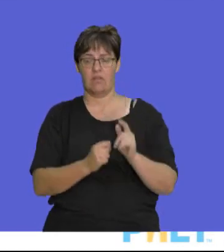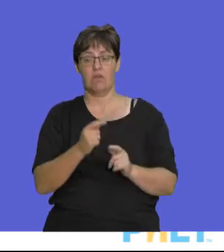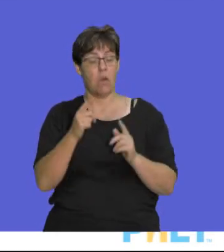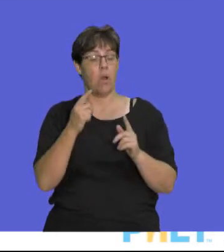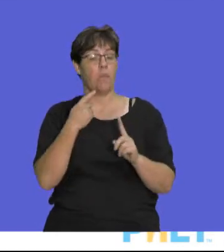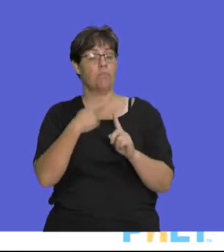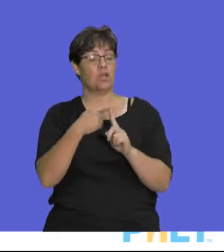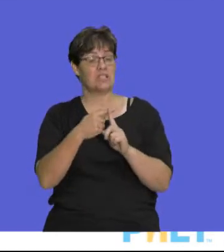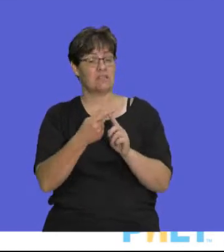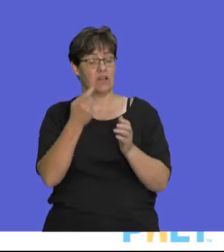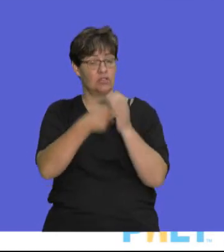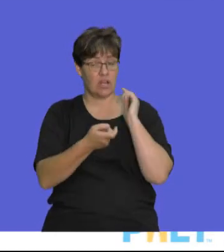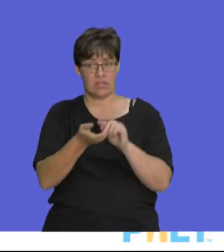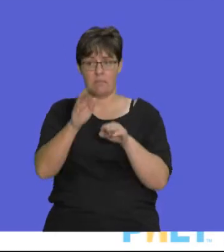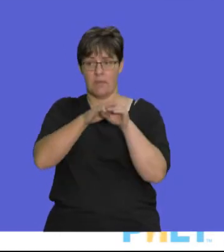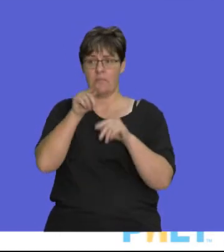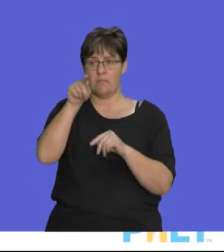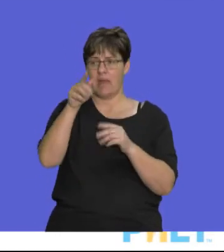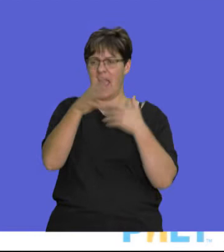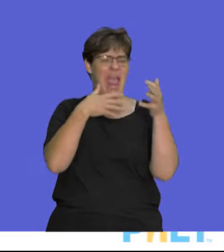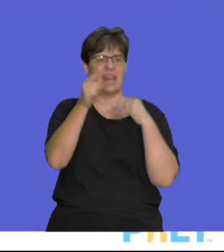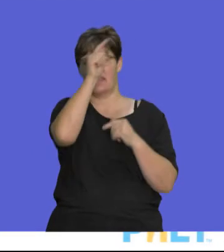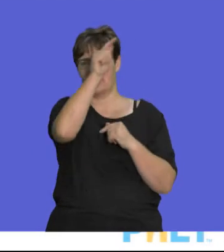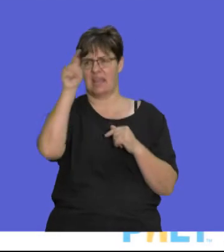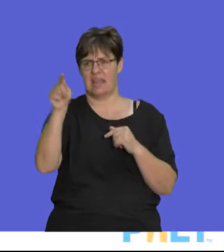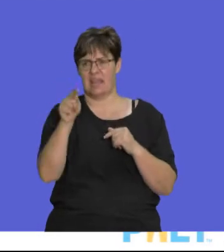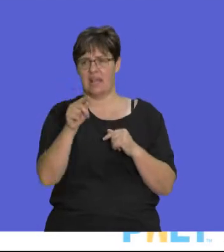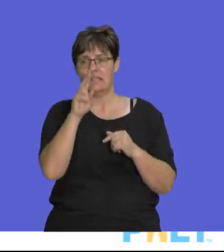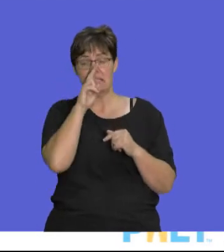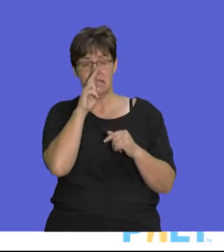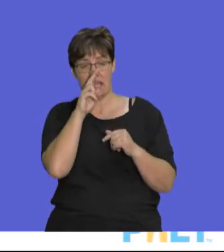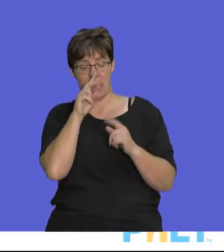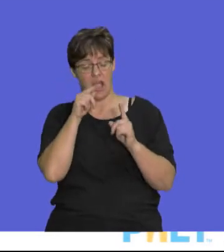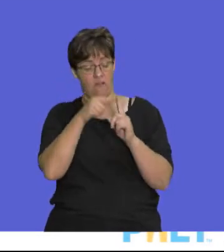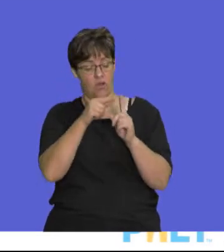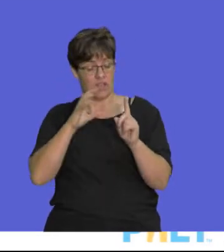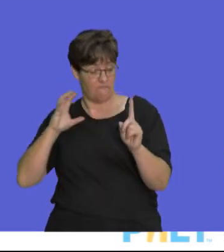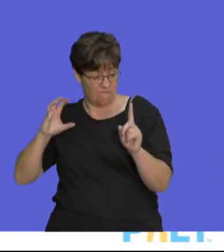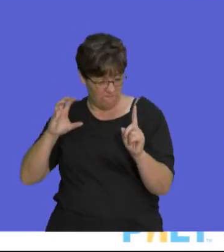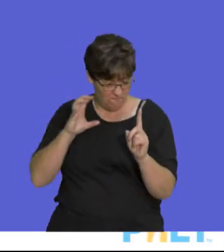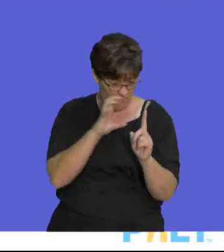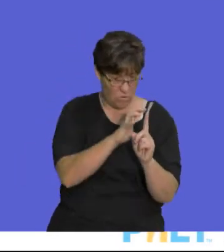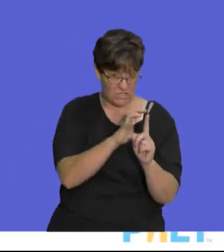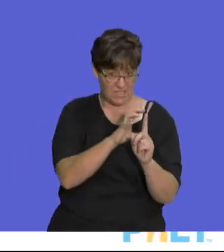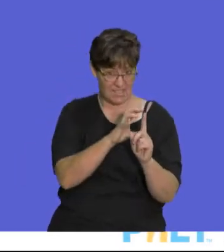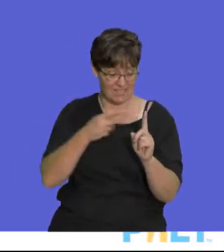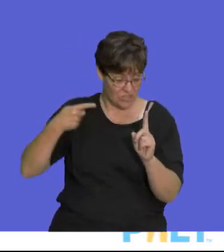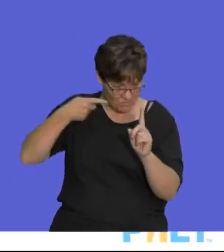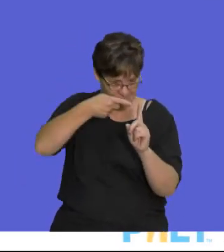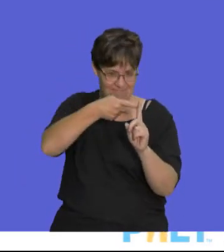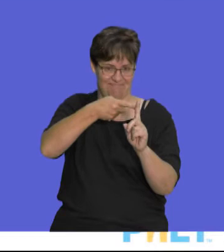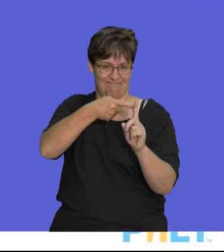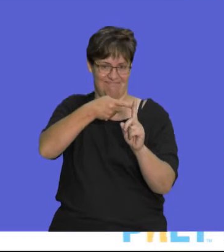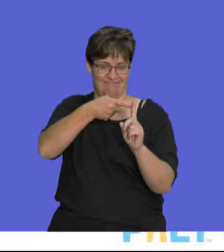can use our unit positive charge, place it in the field anyway. It could be anyway. You can see the force that acts on it